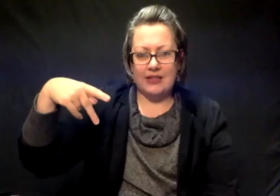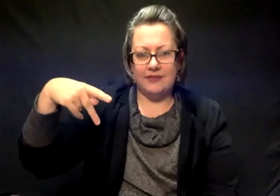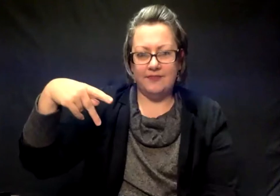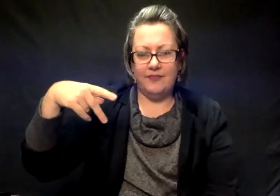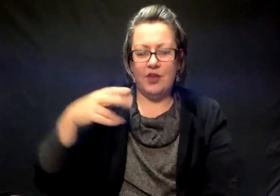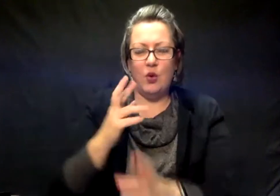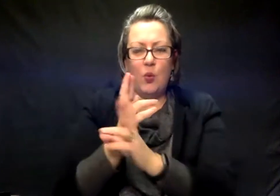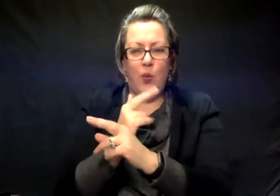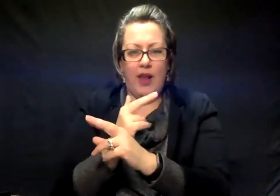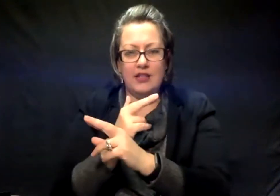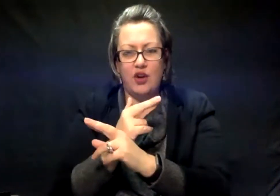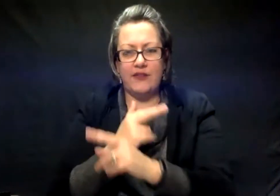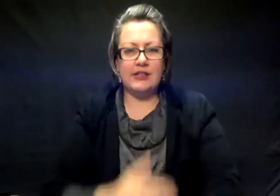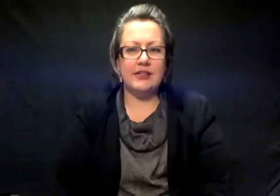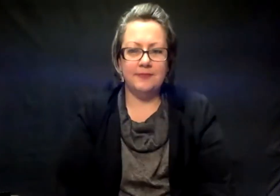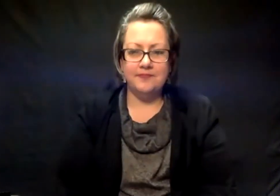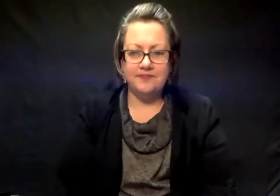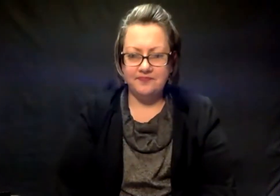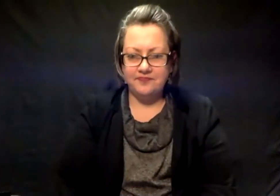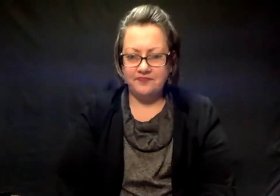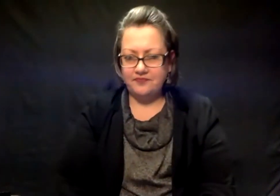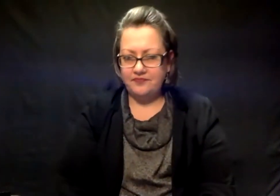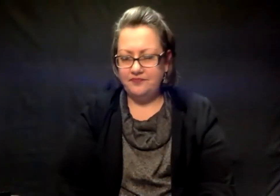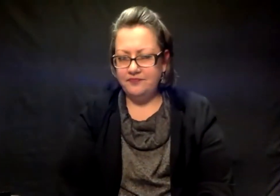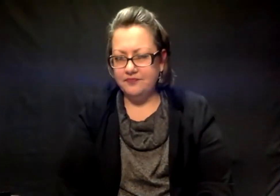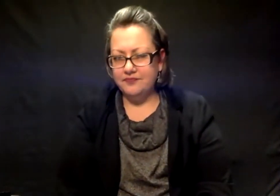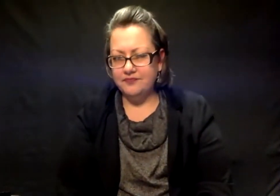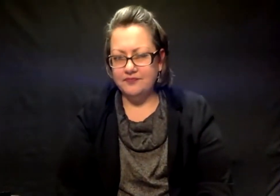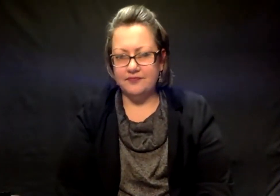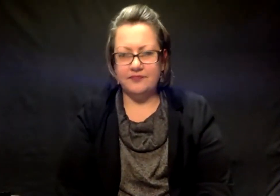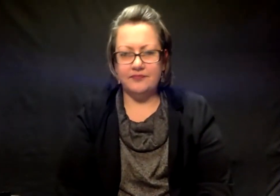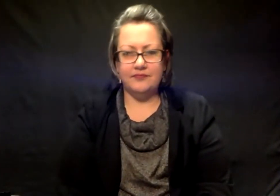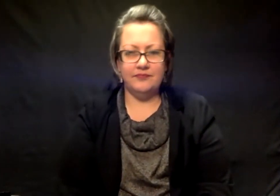Sprint IP relay service.